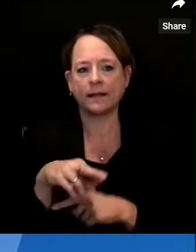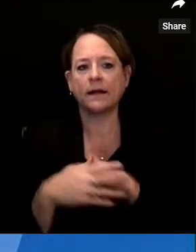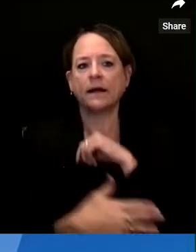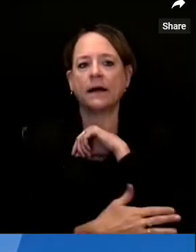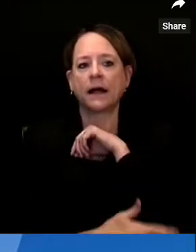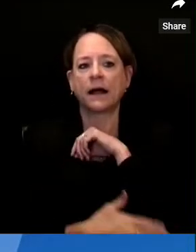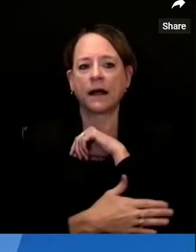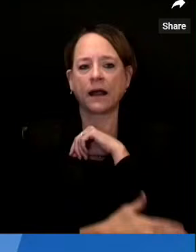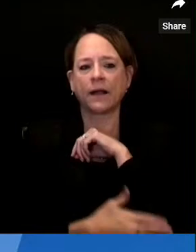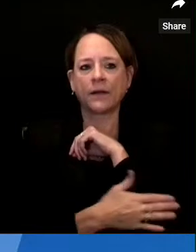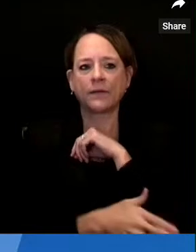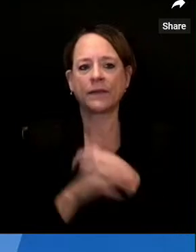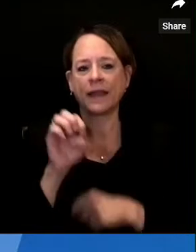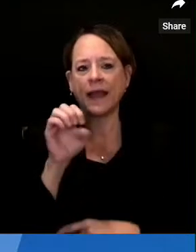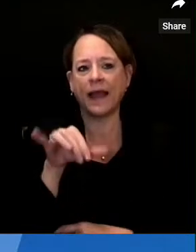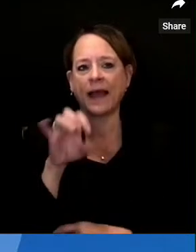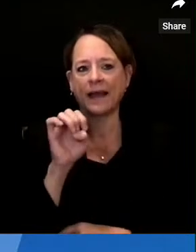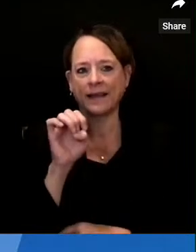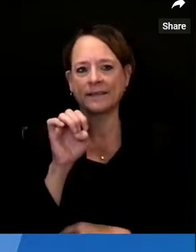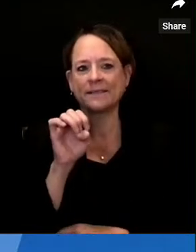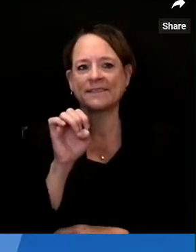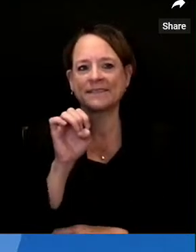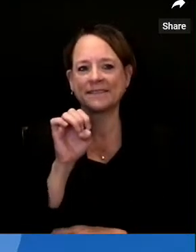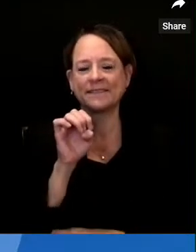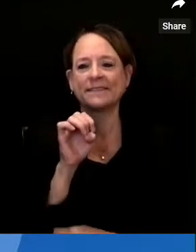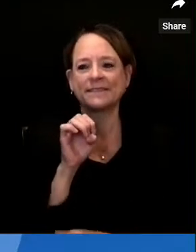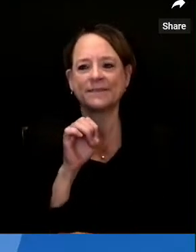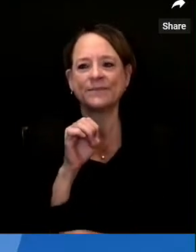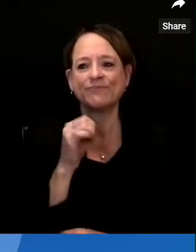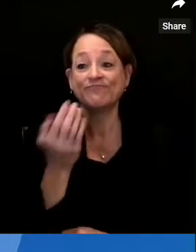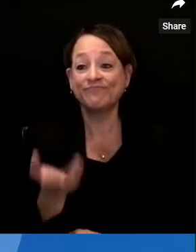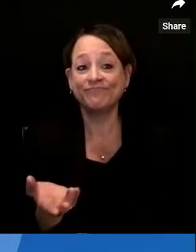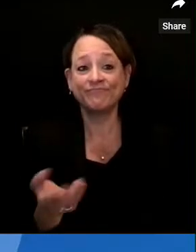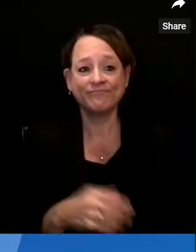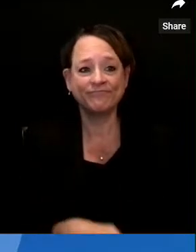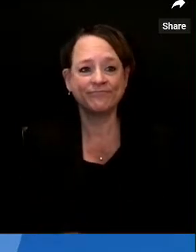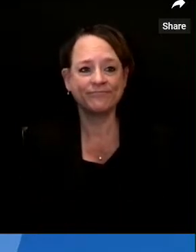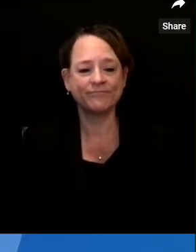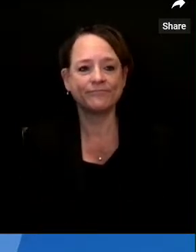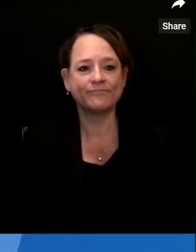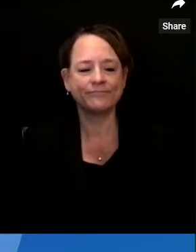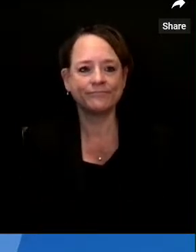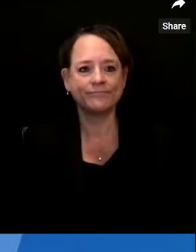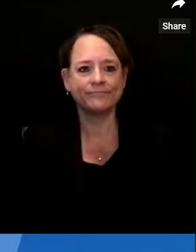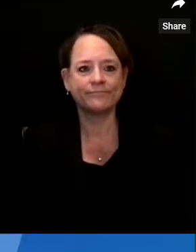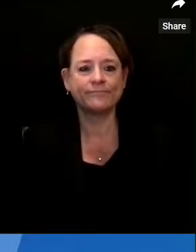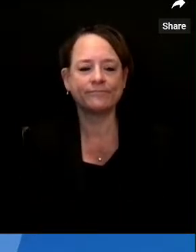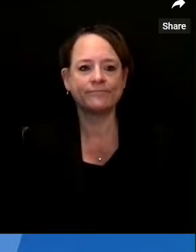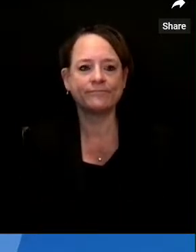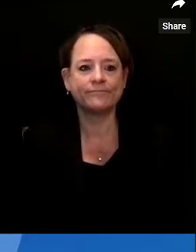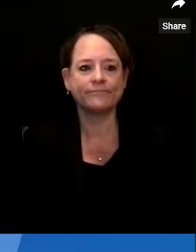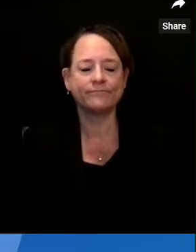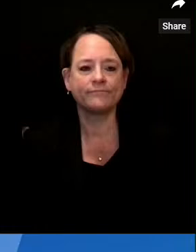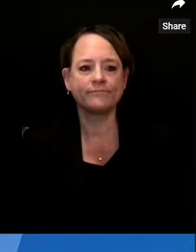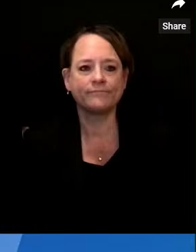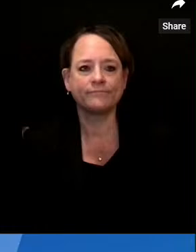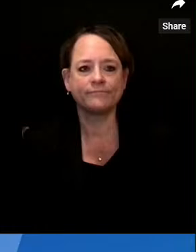Thanks for taking my call. So my question is around resources, and I was looking